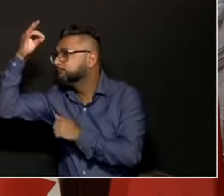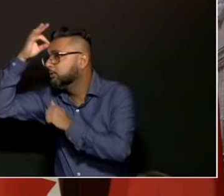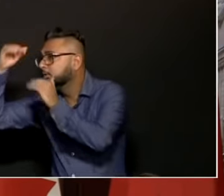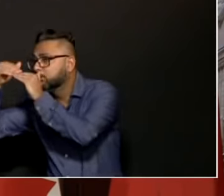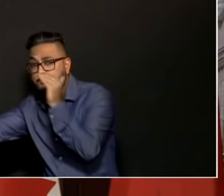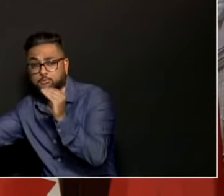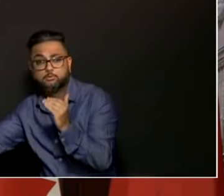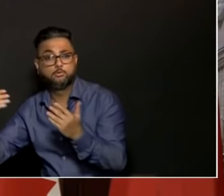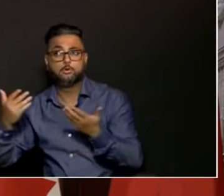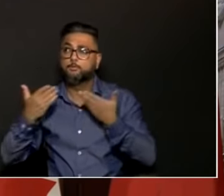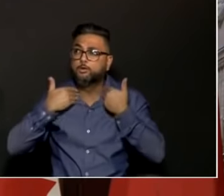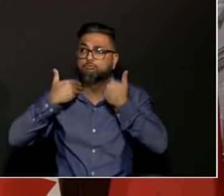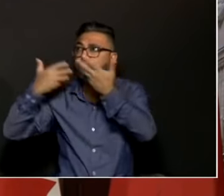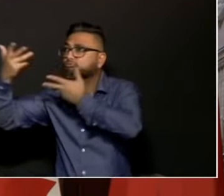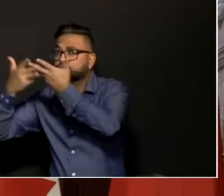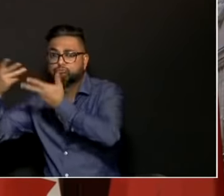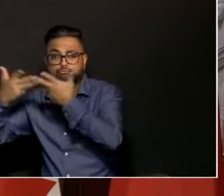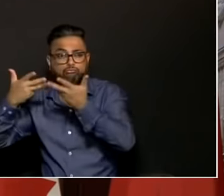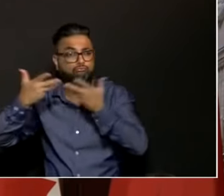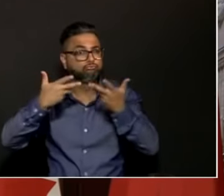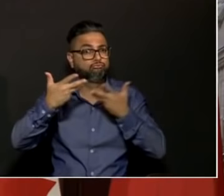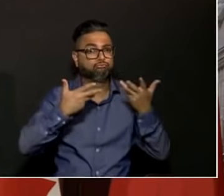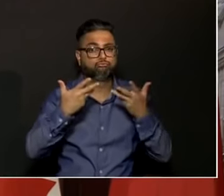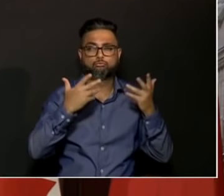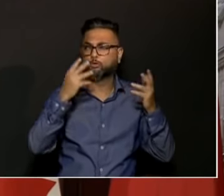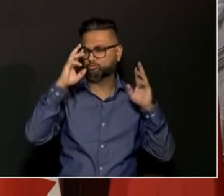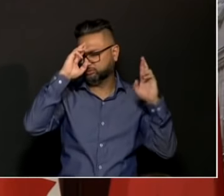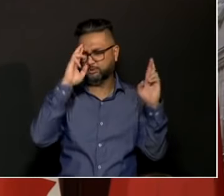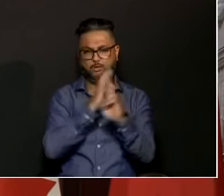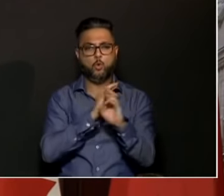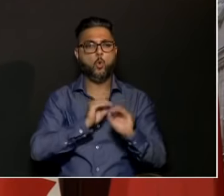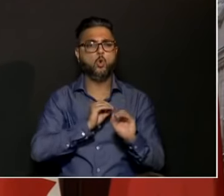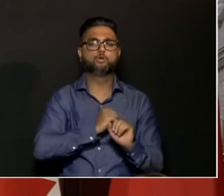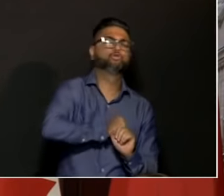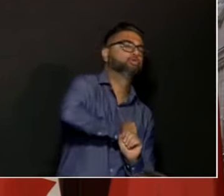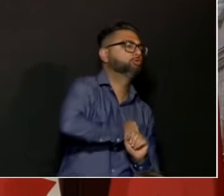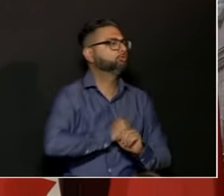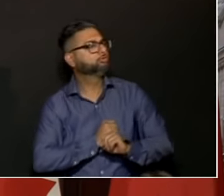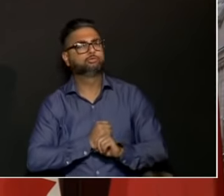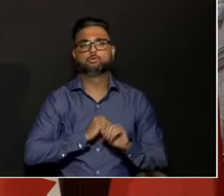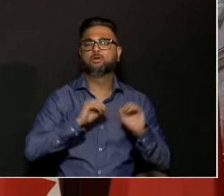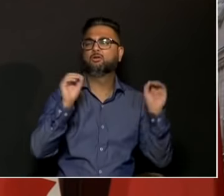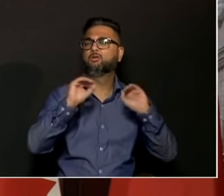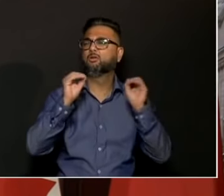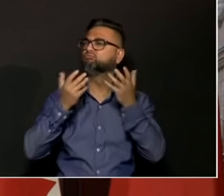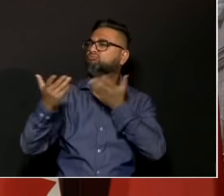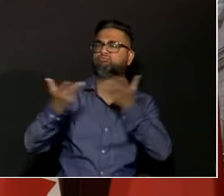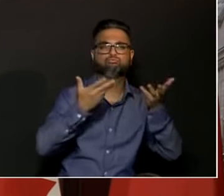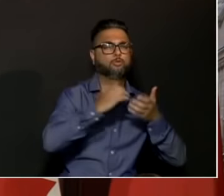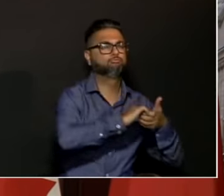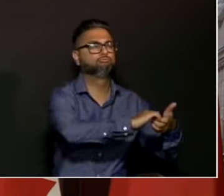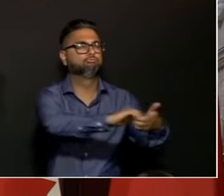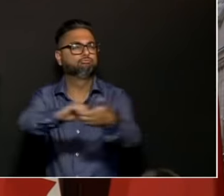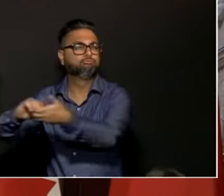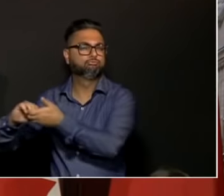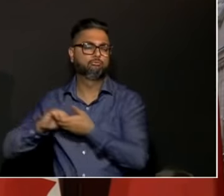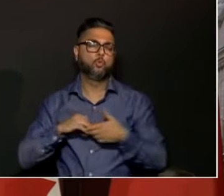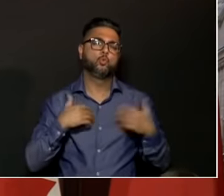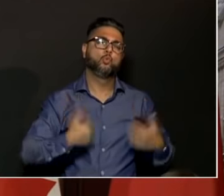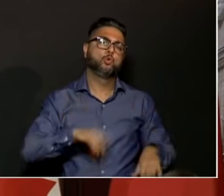government. Everyone seems to be working well together, and let's just continue doing it. Follow up.